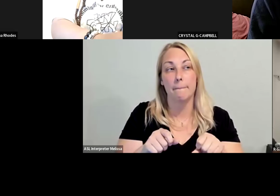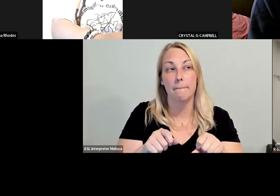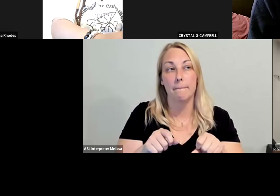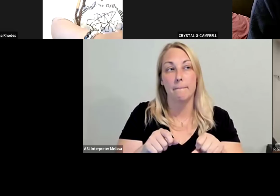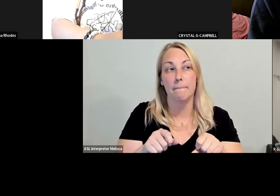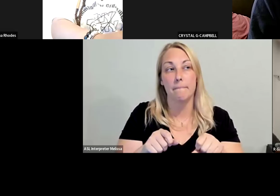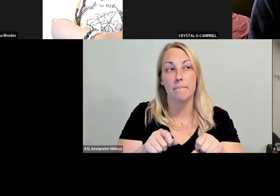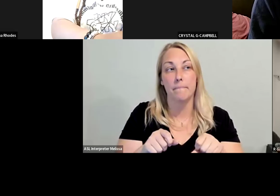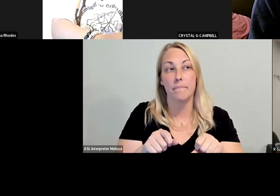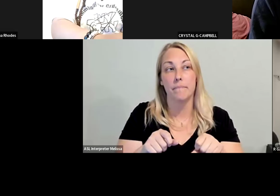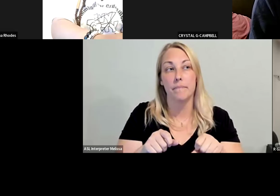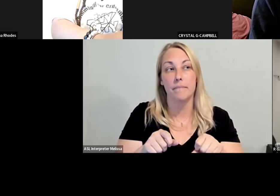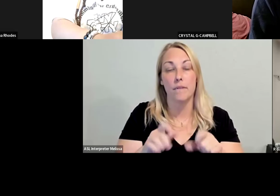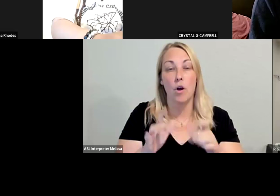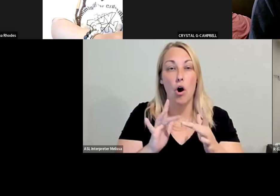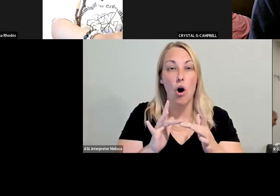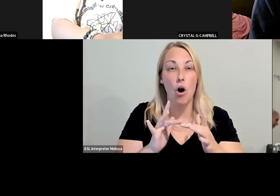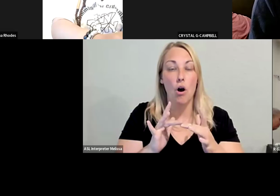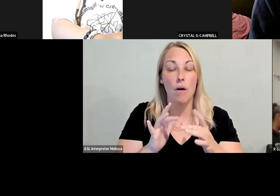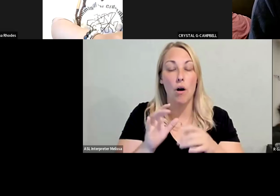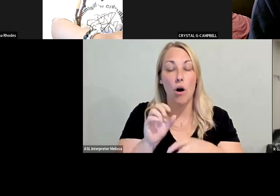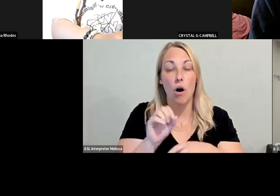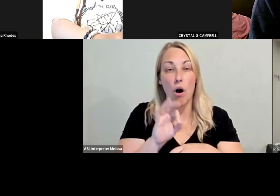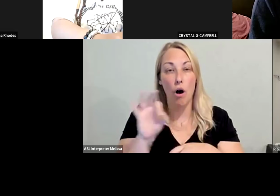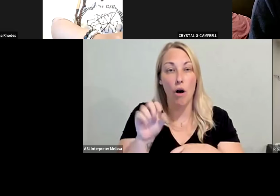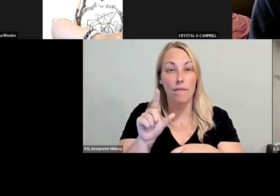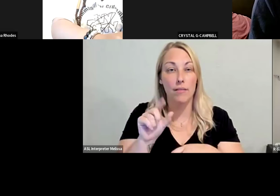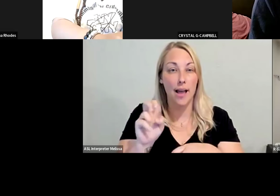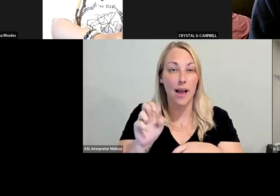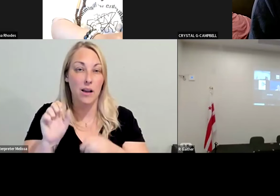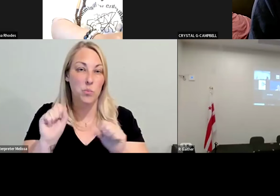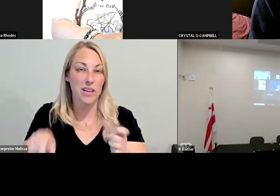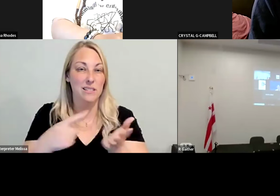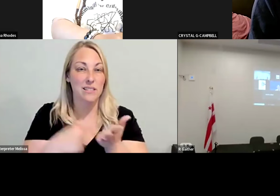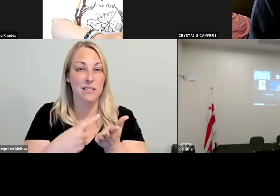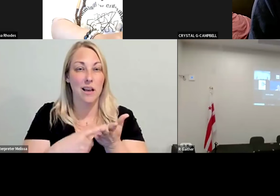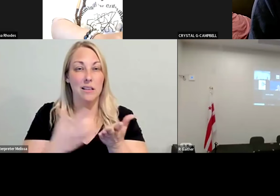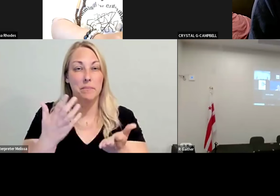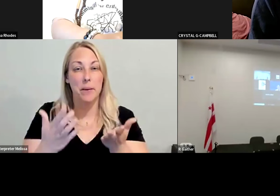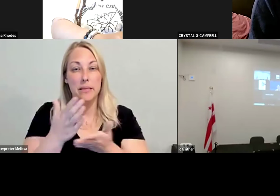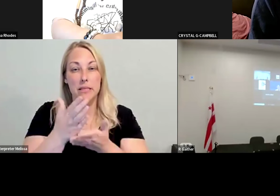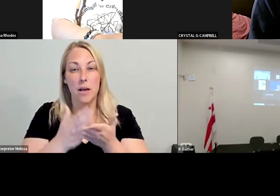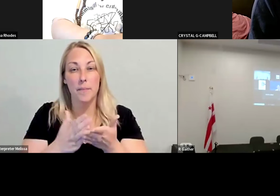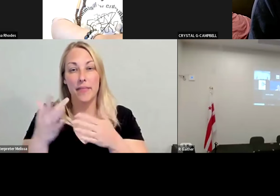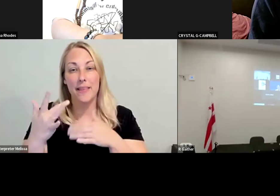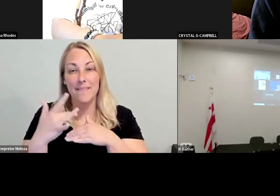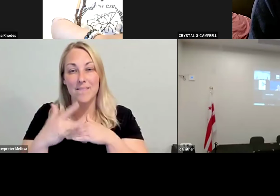the call. We could talk about maybe getting into some of the vacant